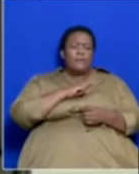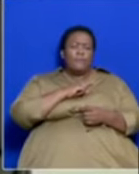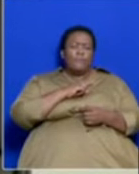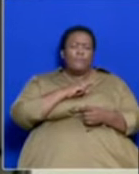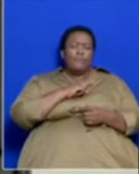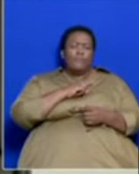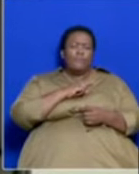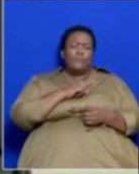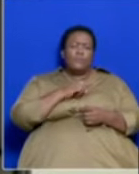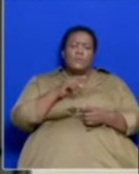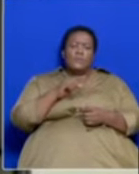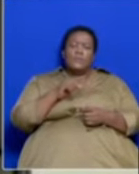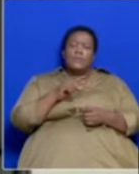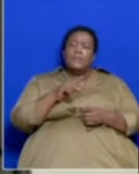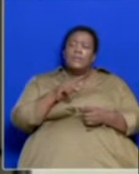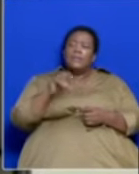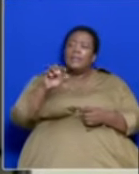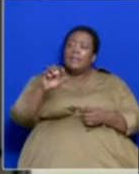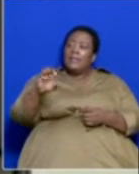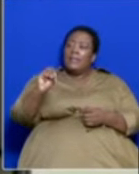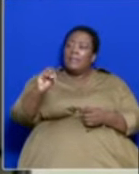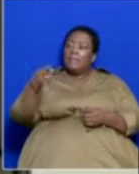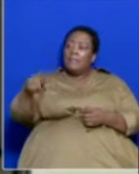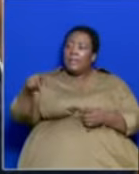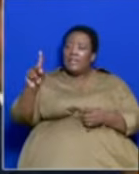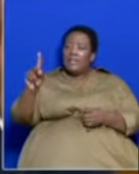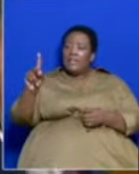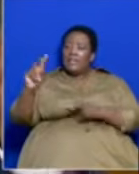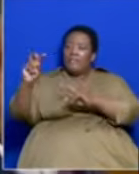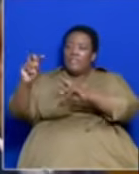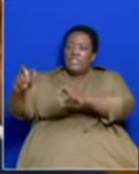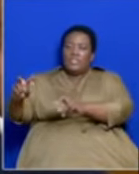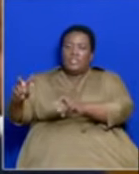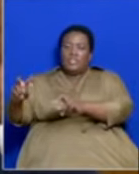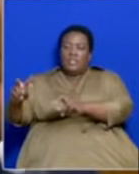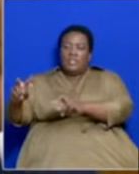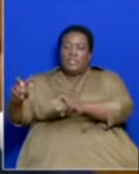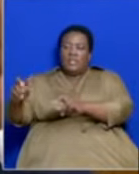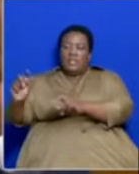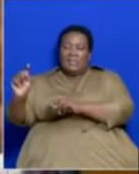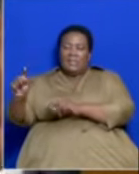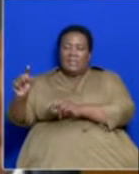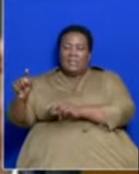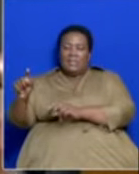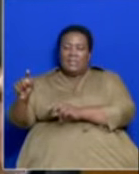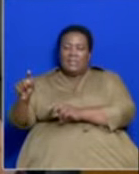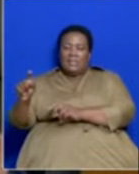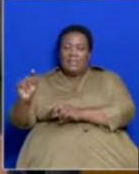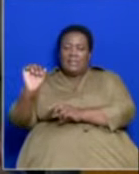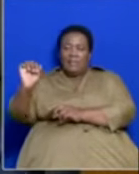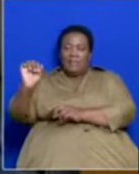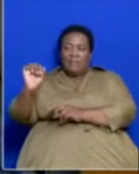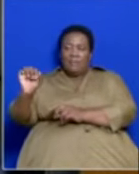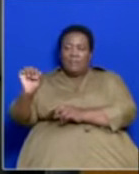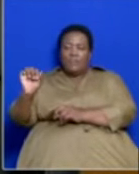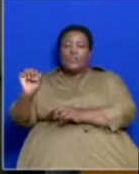EMPD investigations to investigations intended for the criminal